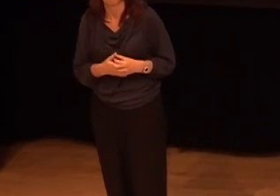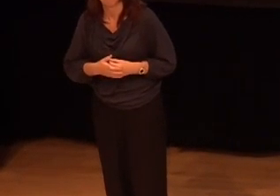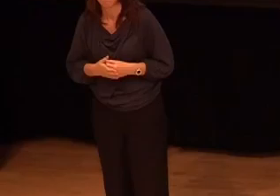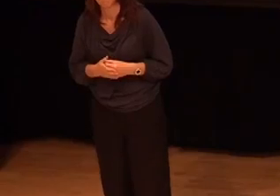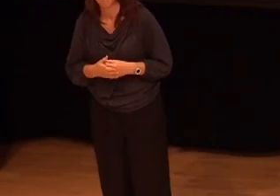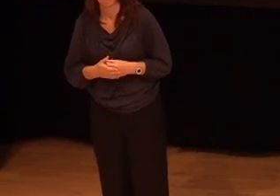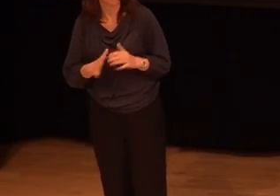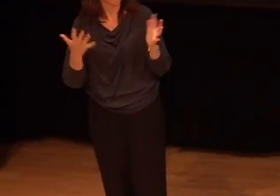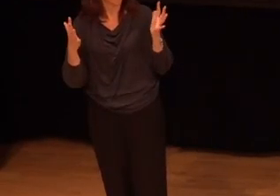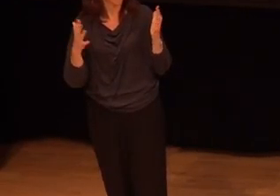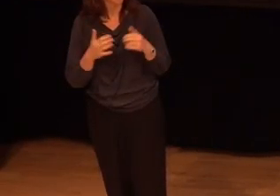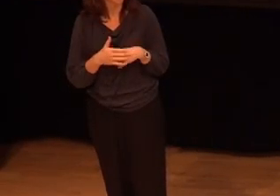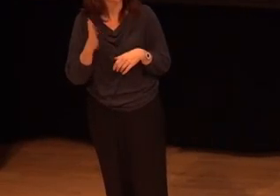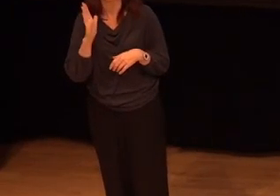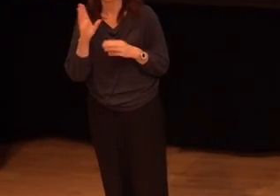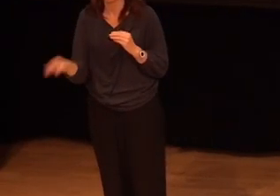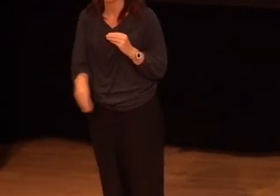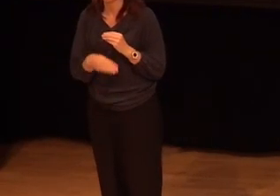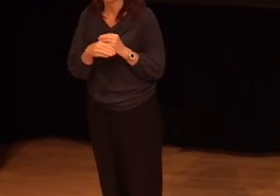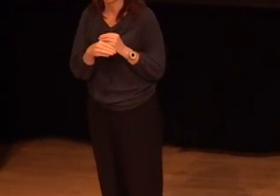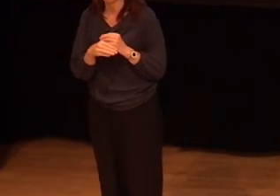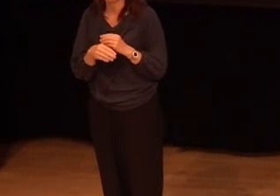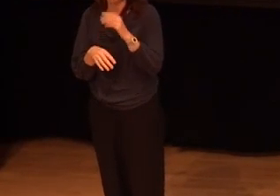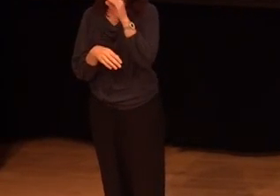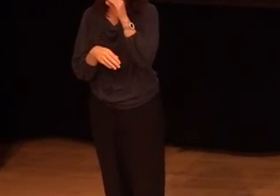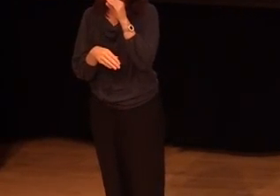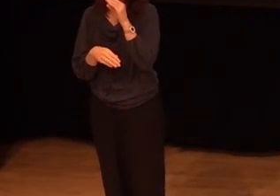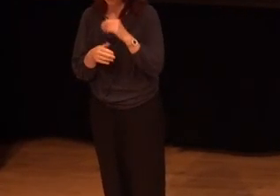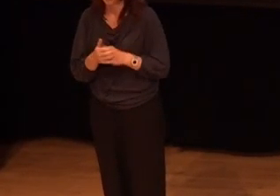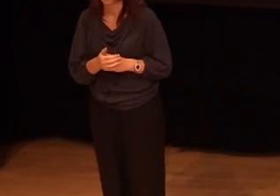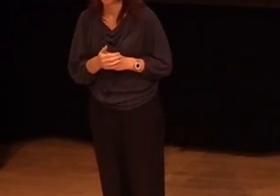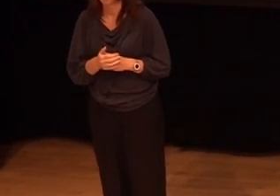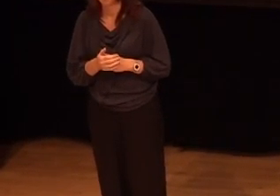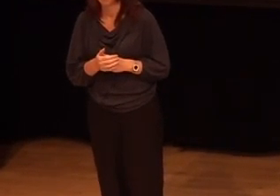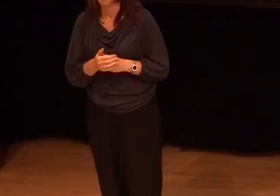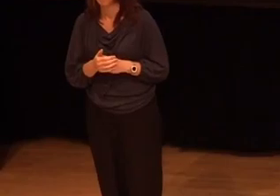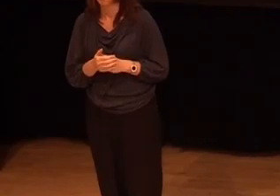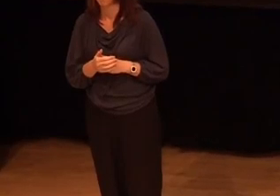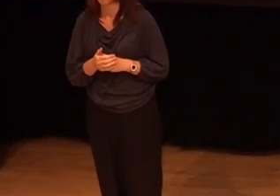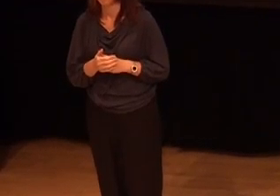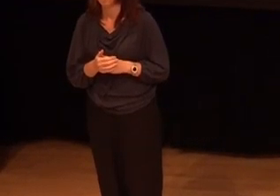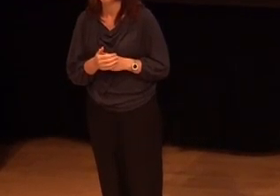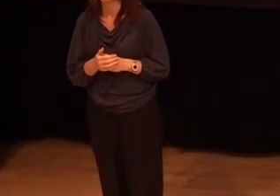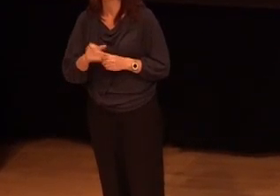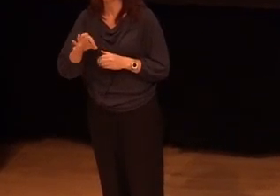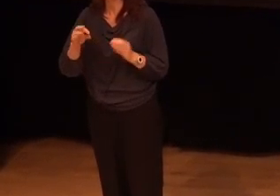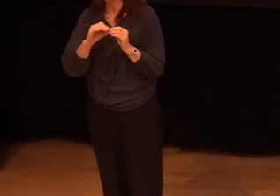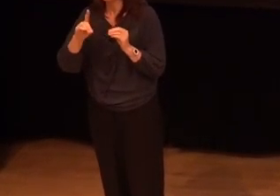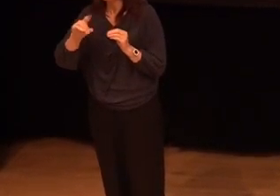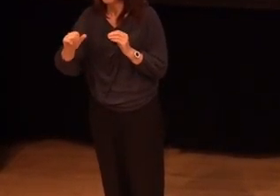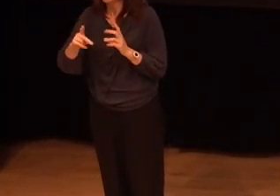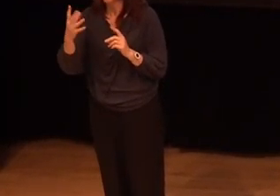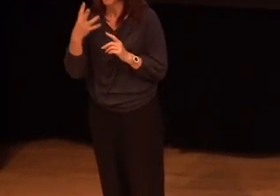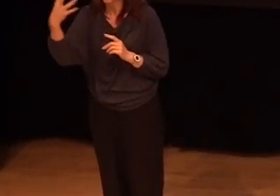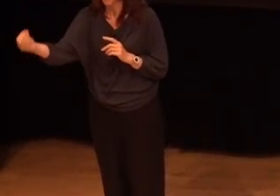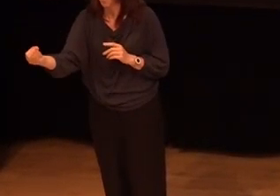Yeah. Here, here. But I'll add to that the more we get out there and people get to know us,